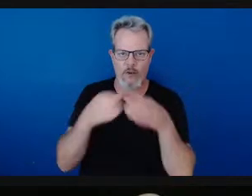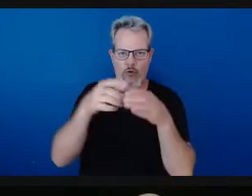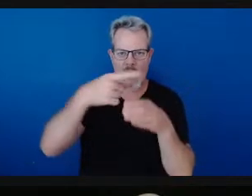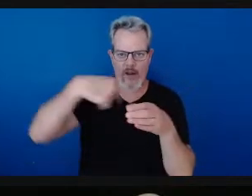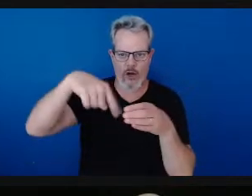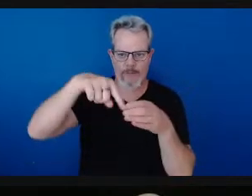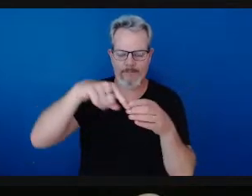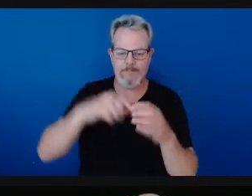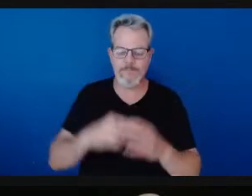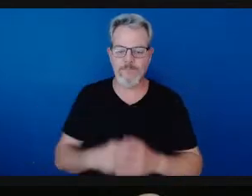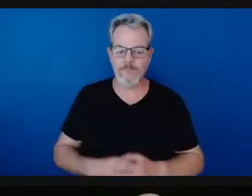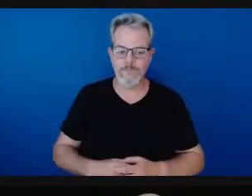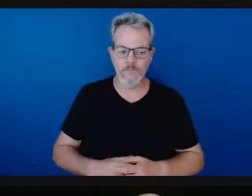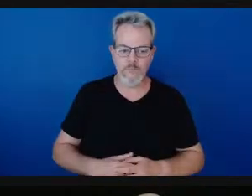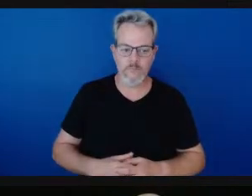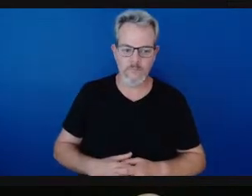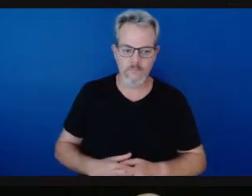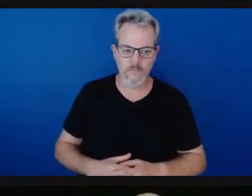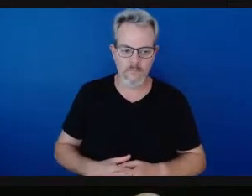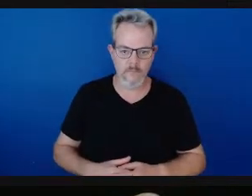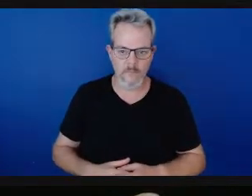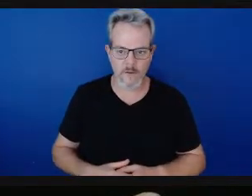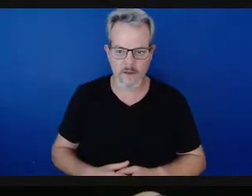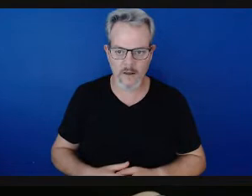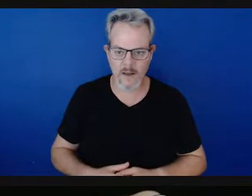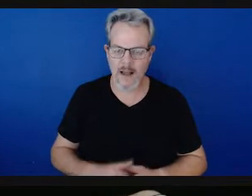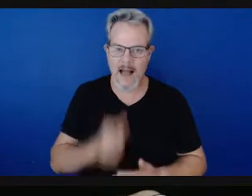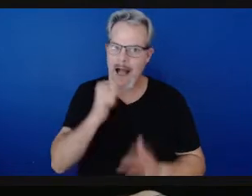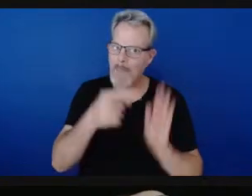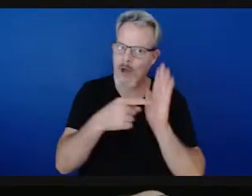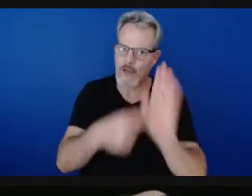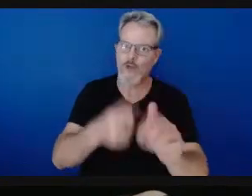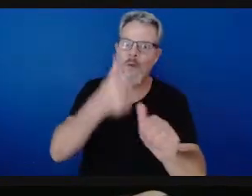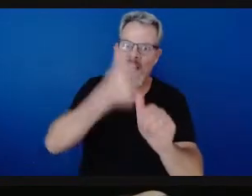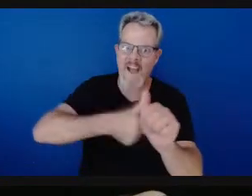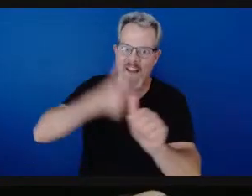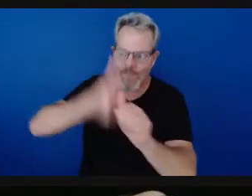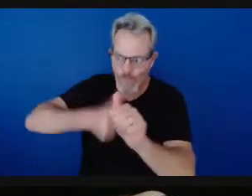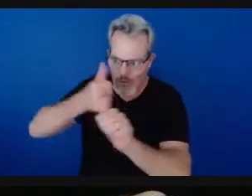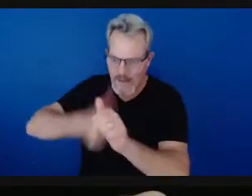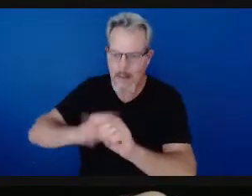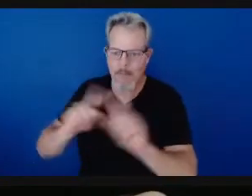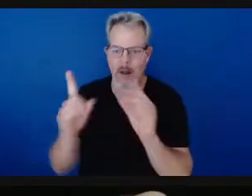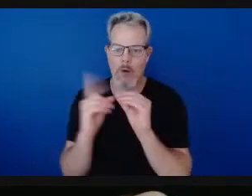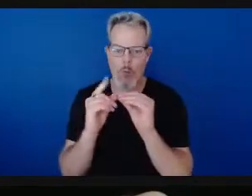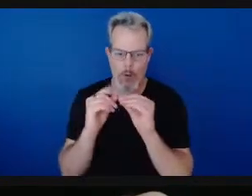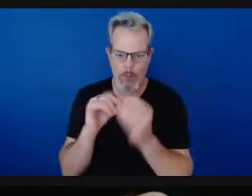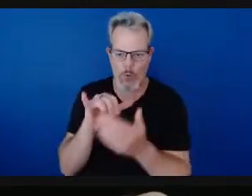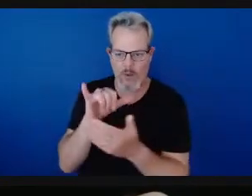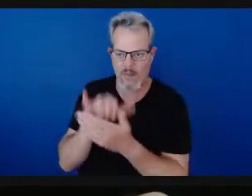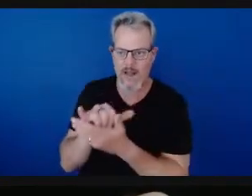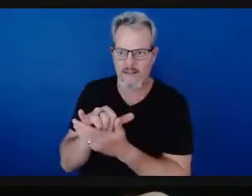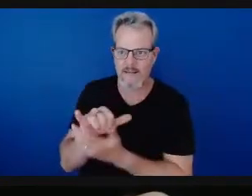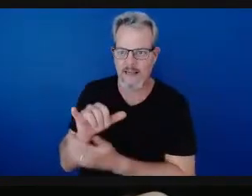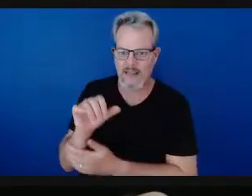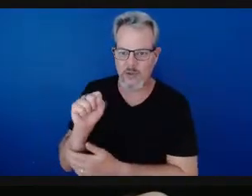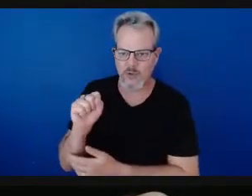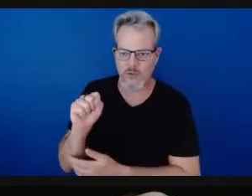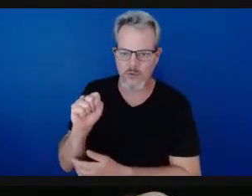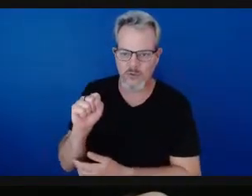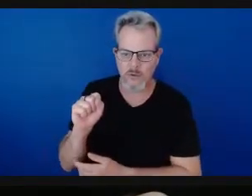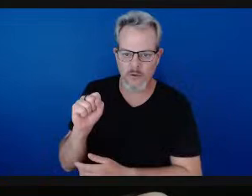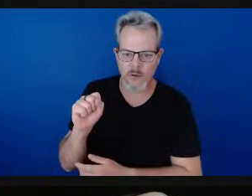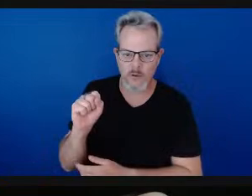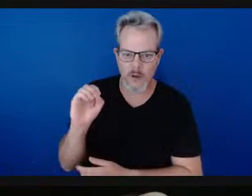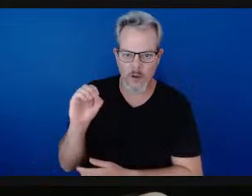Okay, I'm not going to show you every single camera, but I'm going to show you one more. This is the S1 camera, the one that's in the south. That's not catching the fountains directly. They're off screen